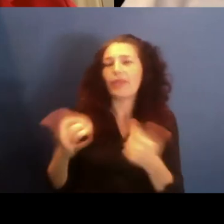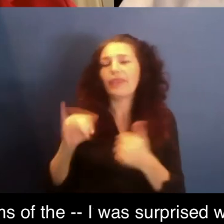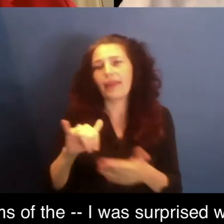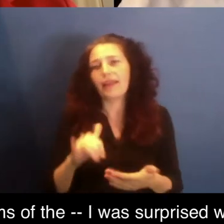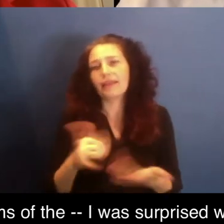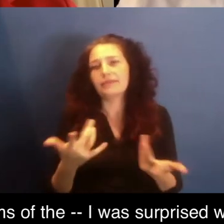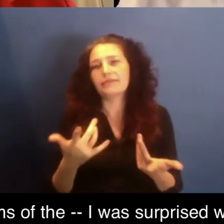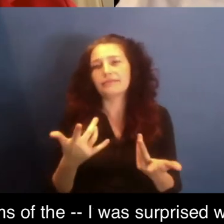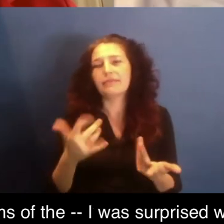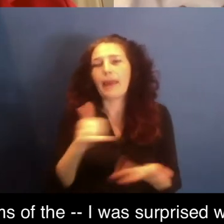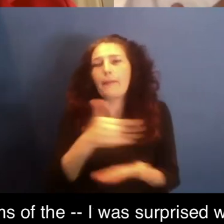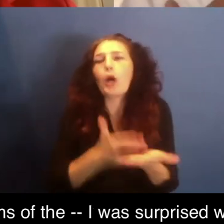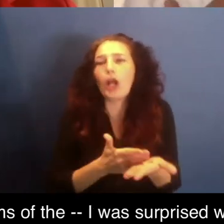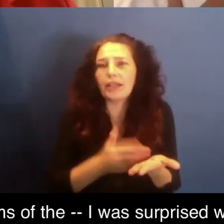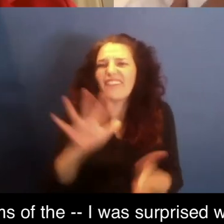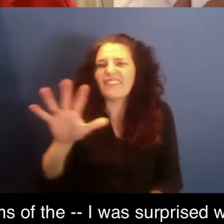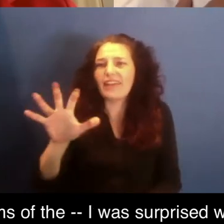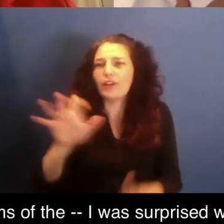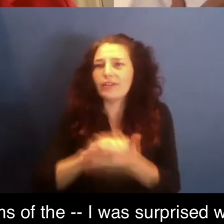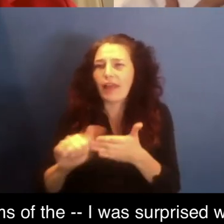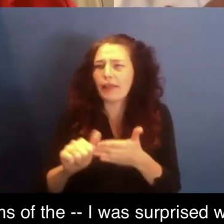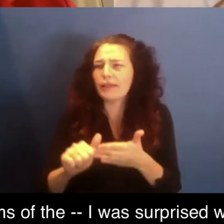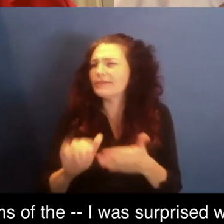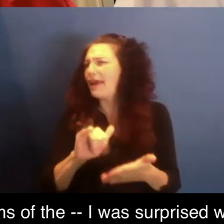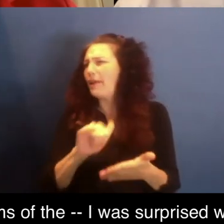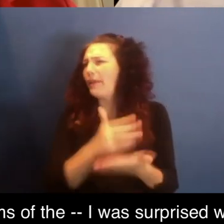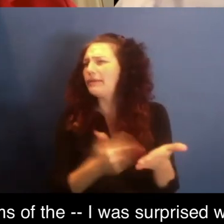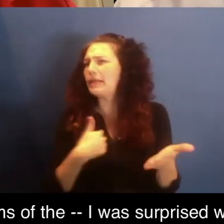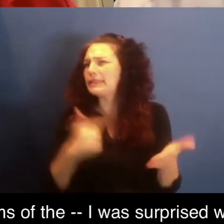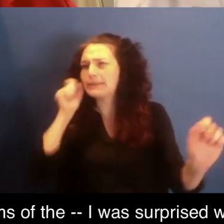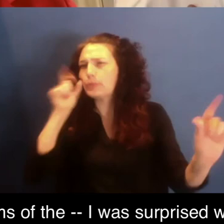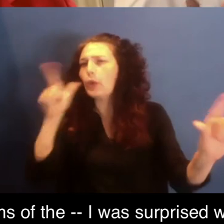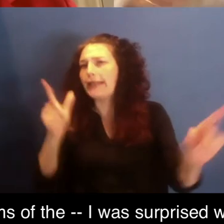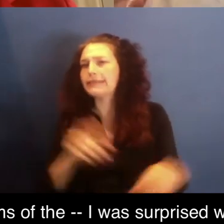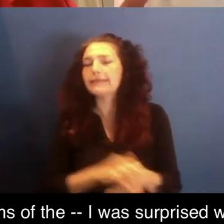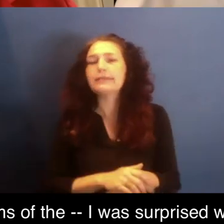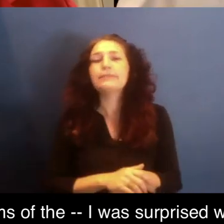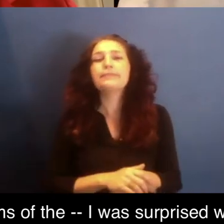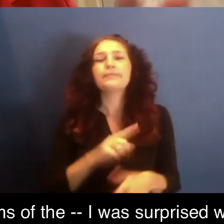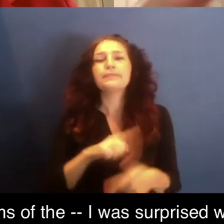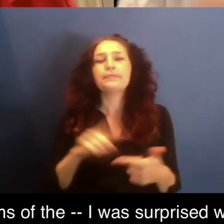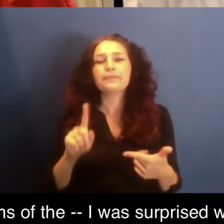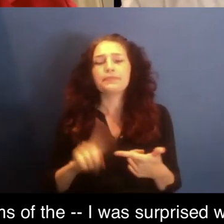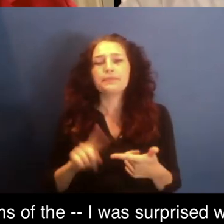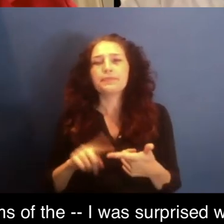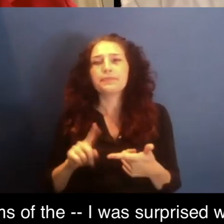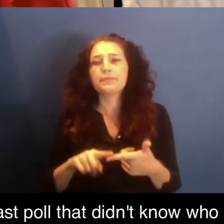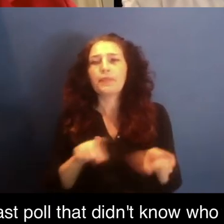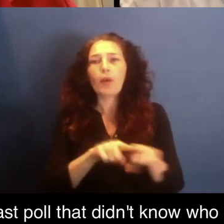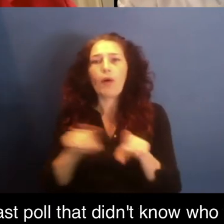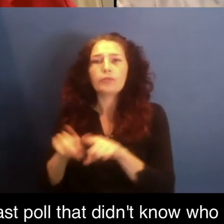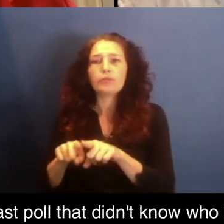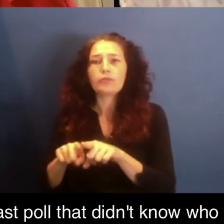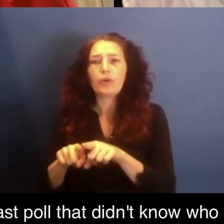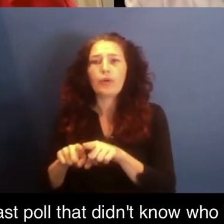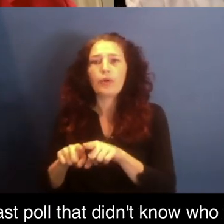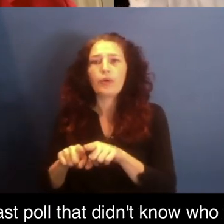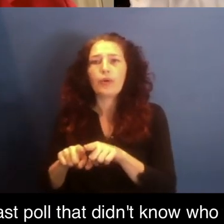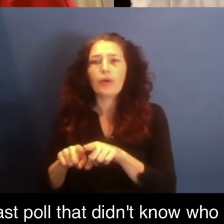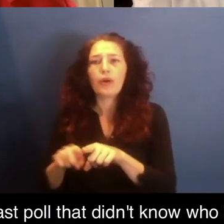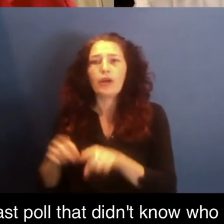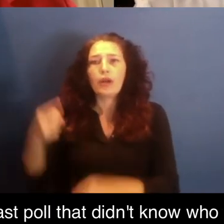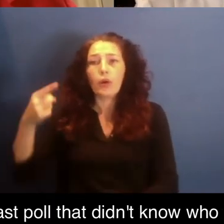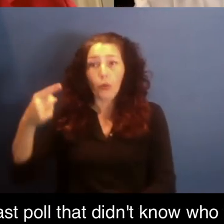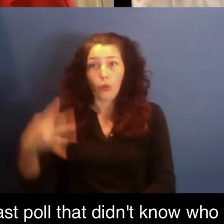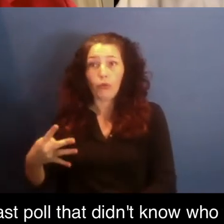me in terms of the, uh, I was surprised that, um, when we found that we had a quarter in the last poll that, you know,